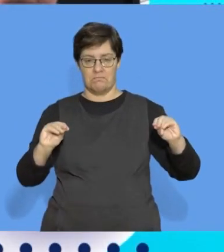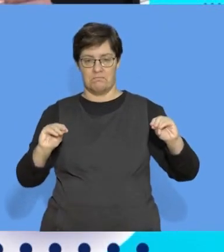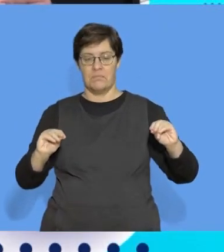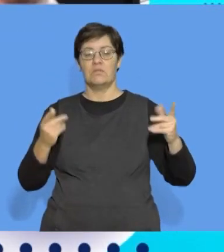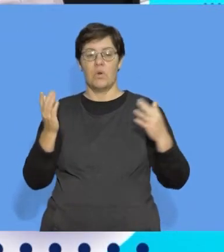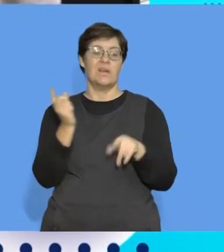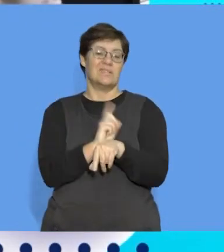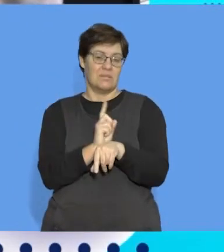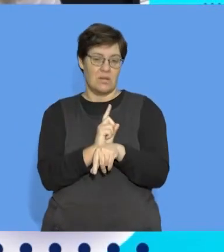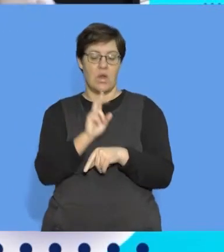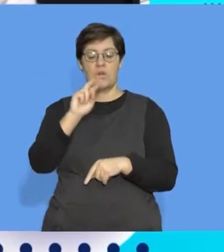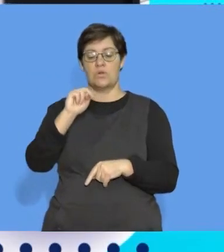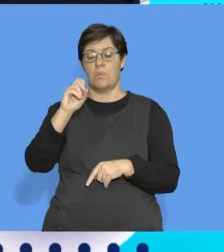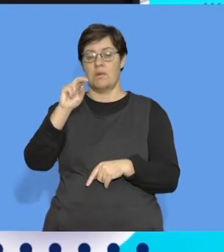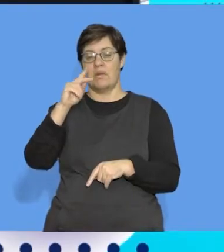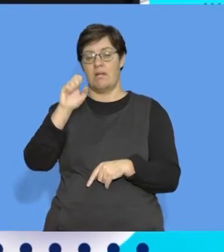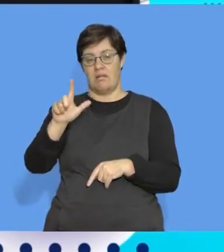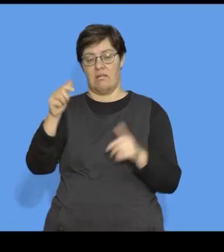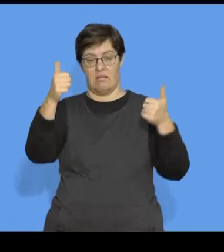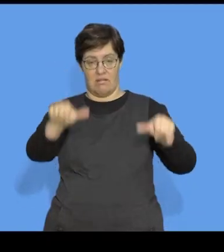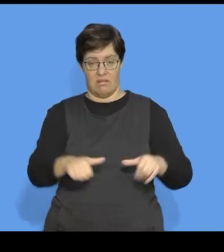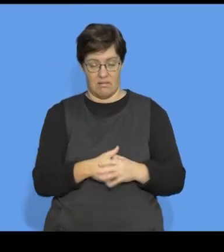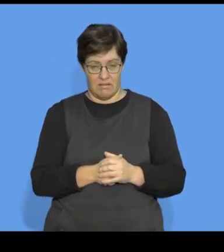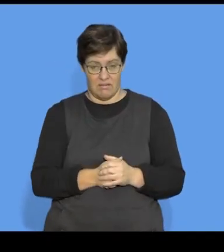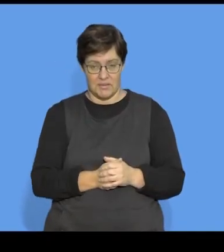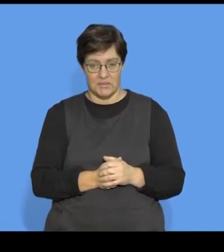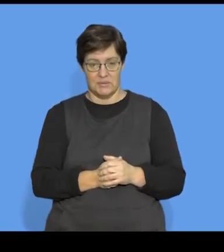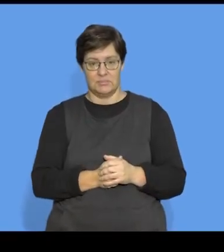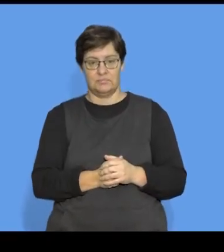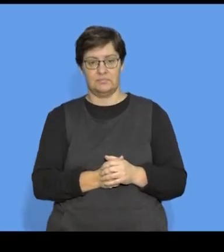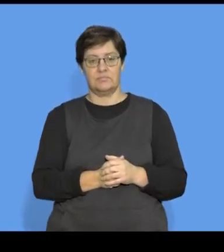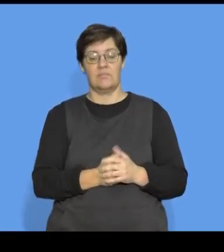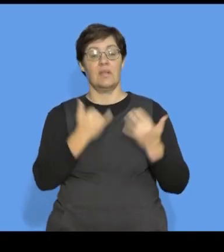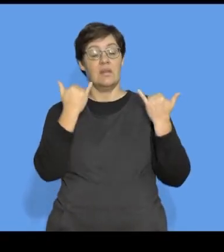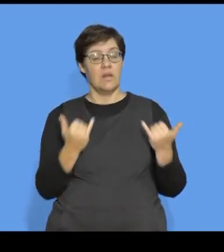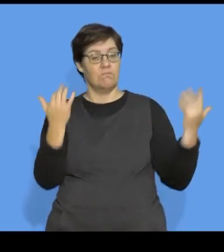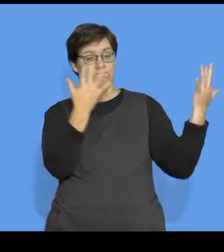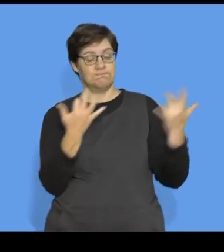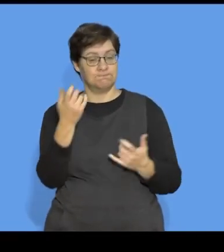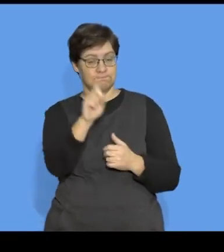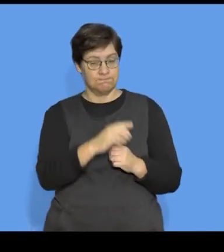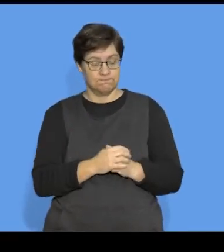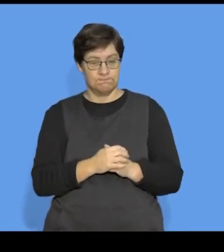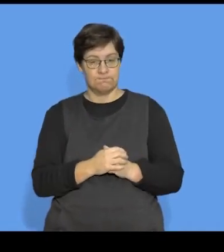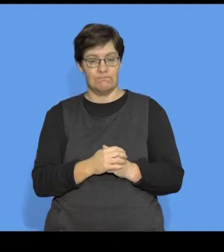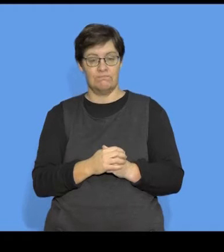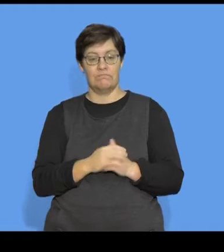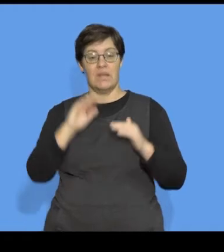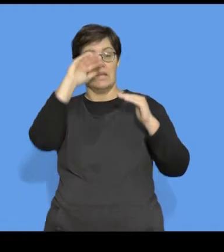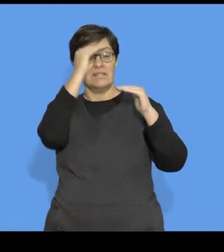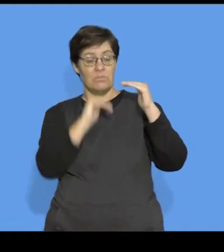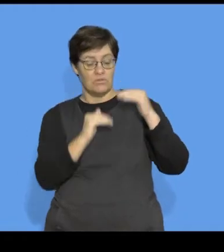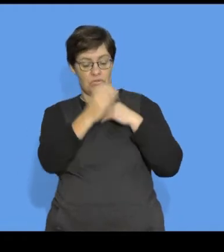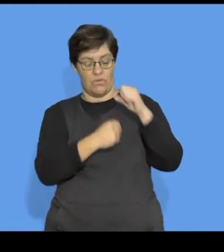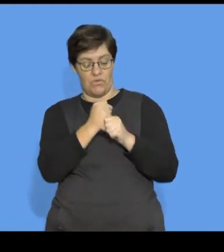an interim nominal account. Okay, remember we're now calculating the depreciation for